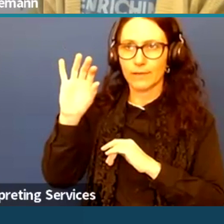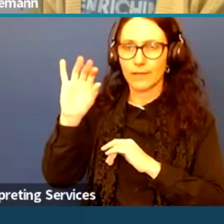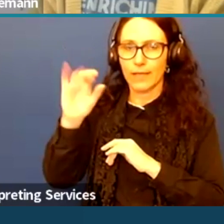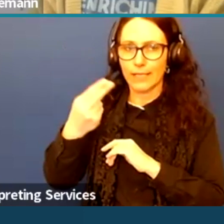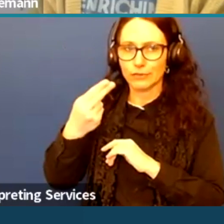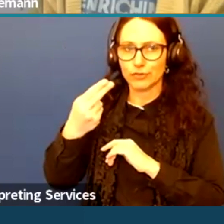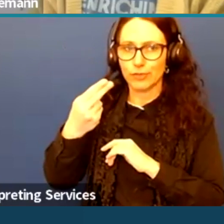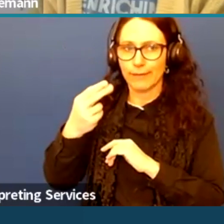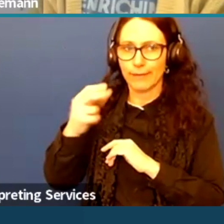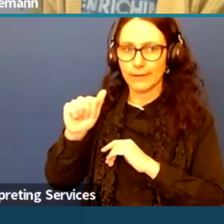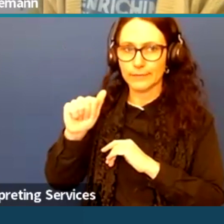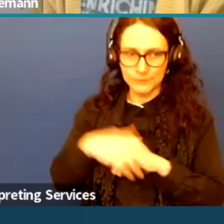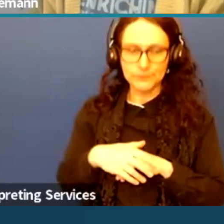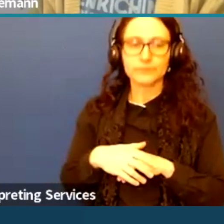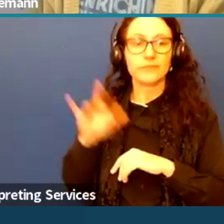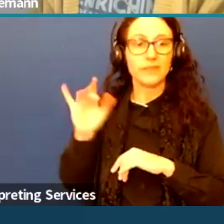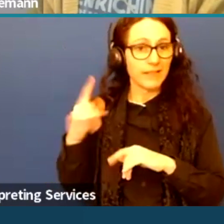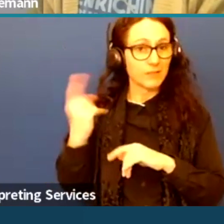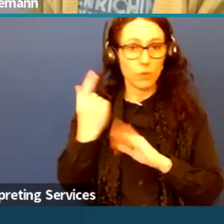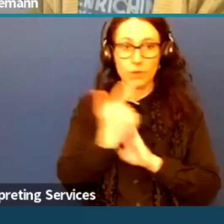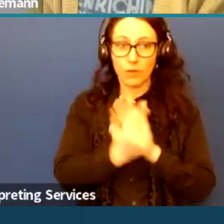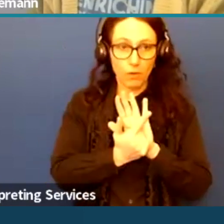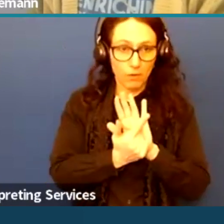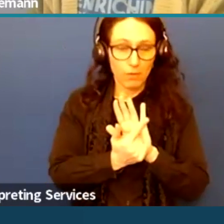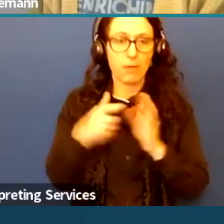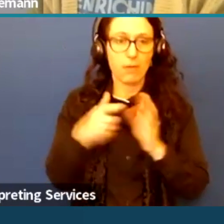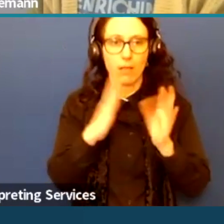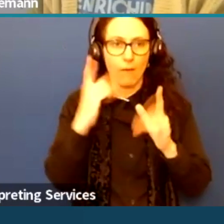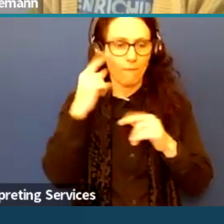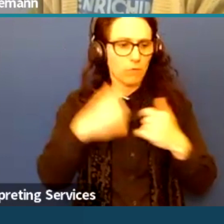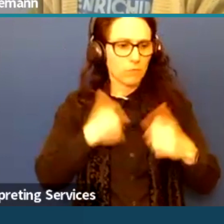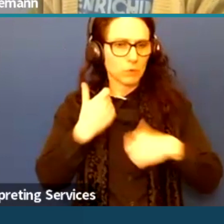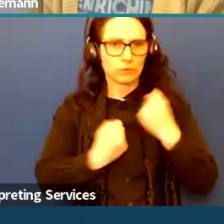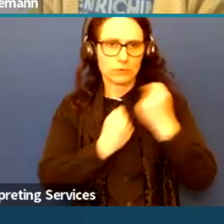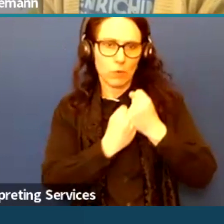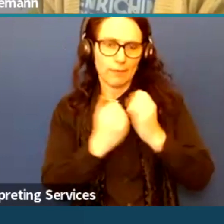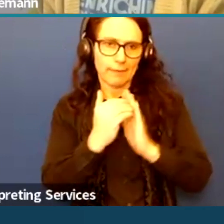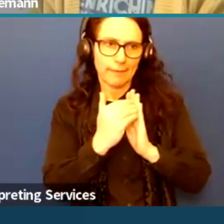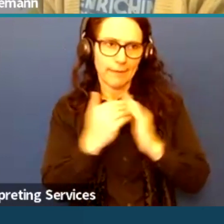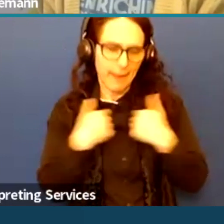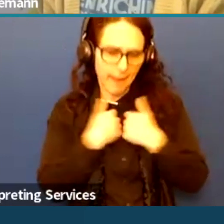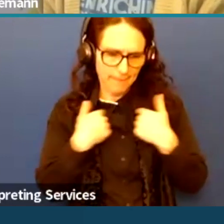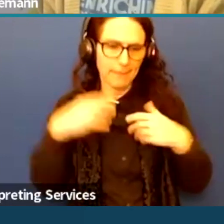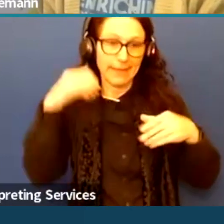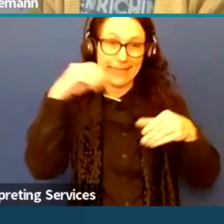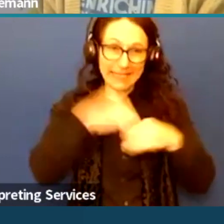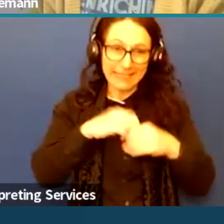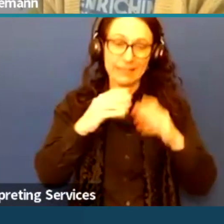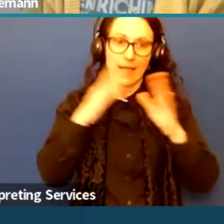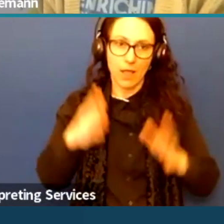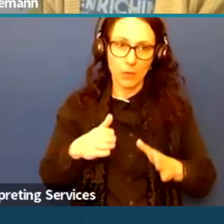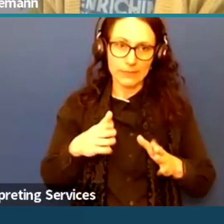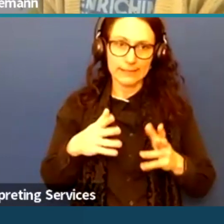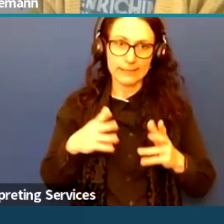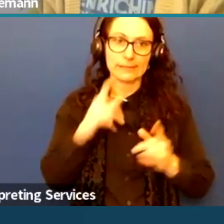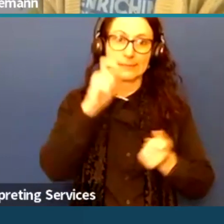my knowledge that allows for an emotional support animal in housing specifically. So